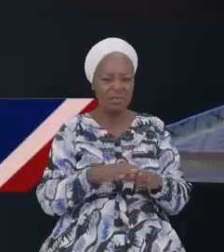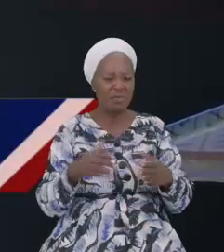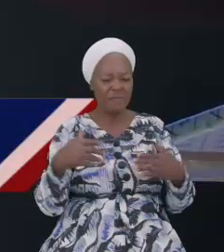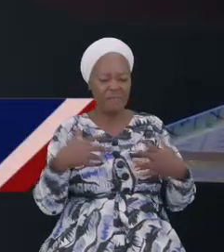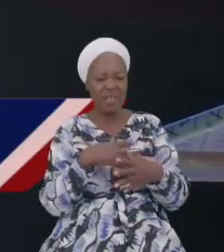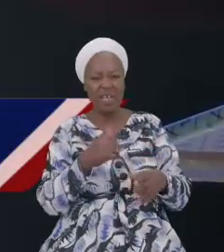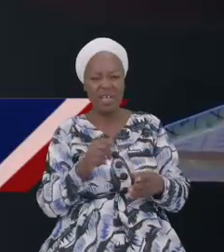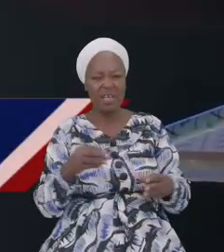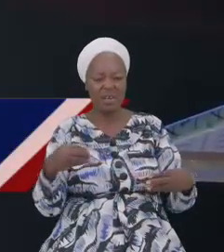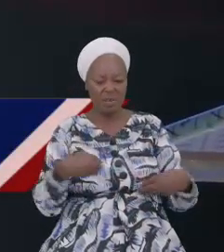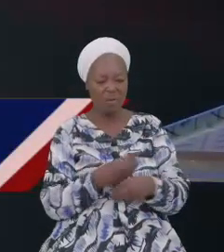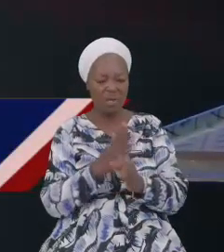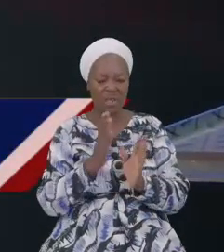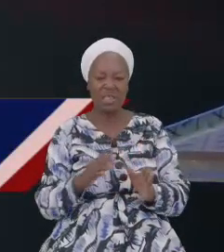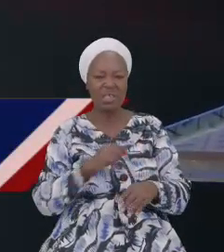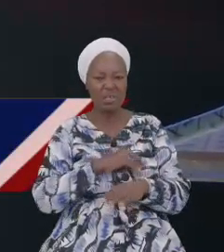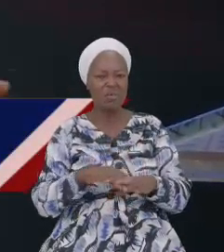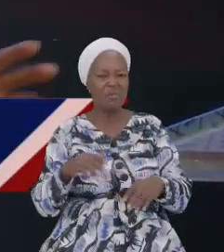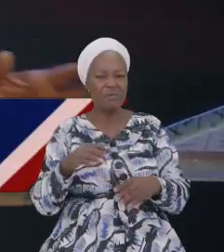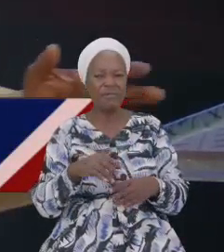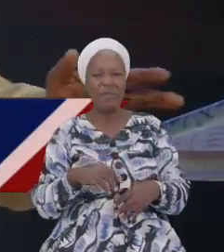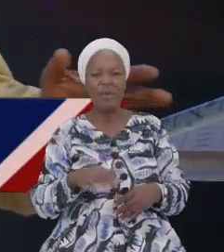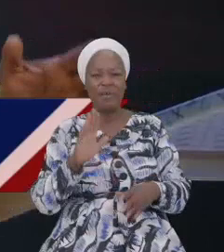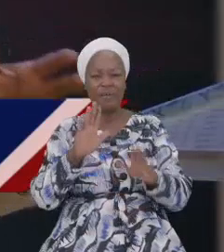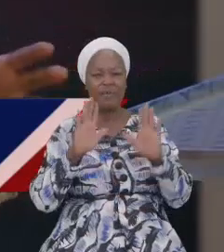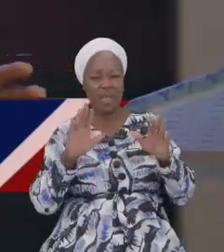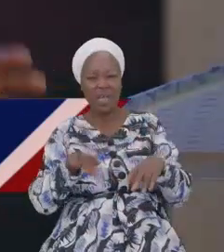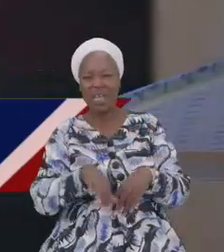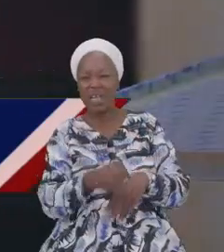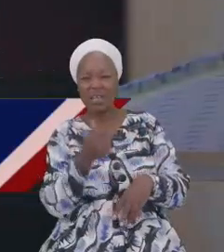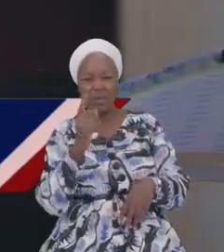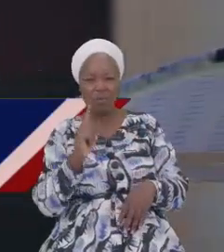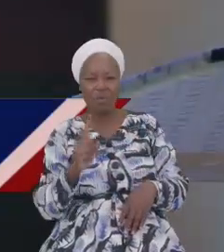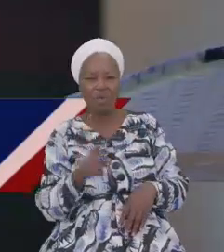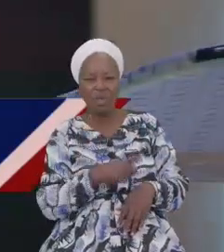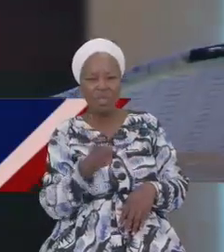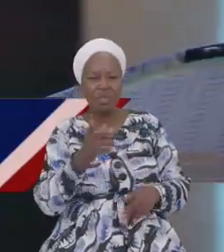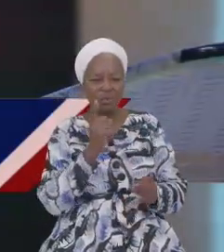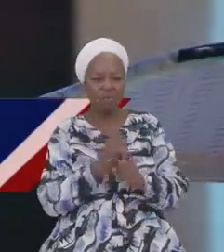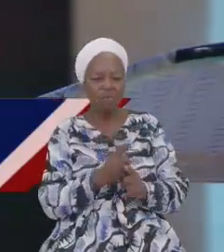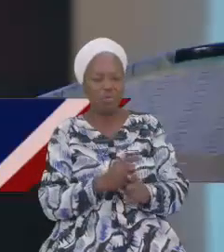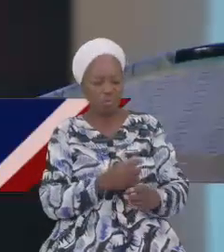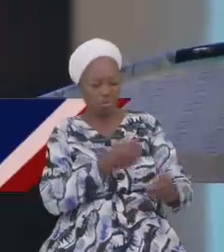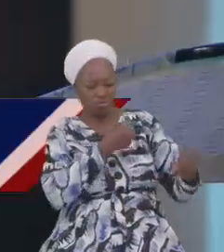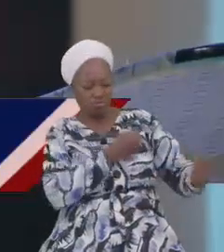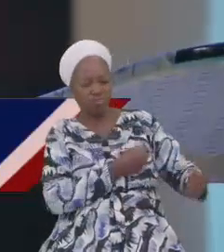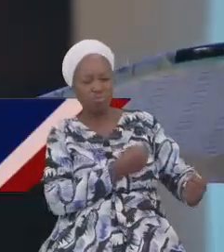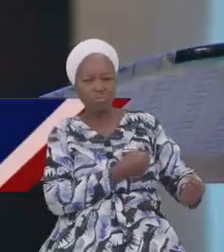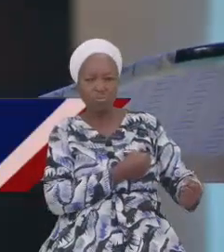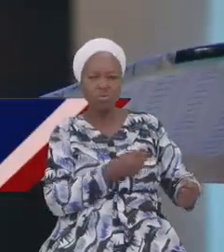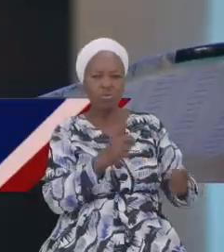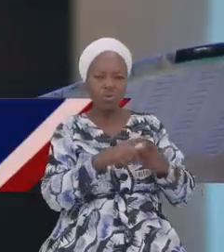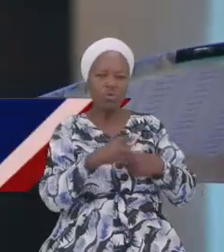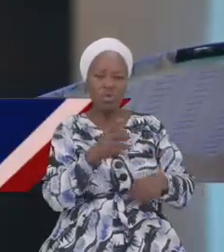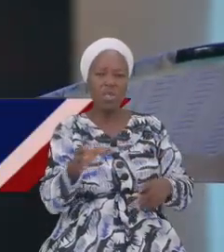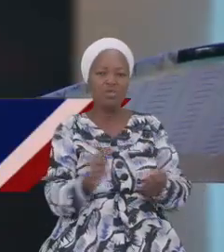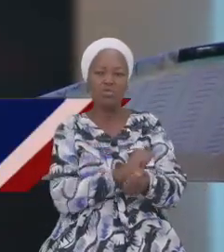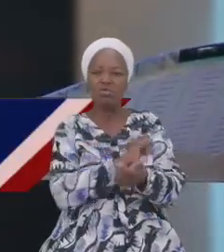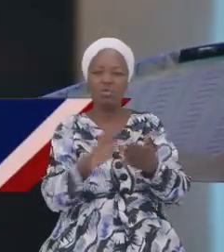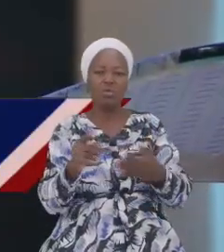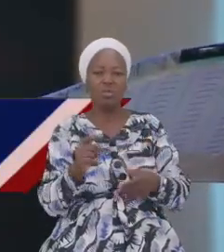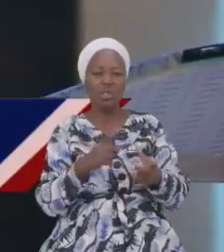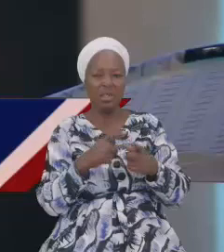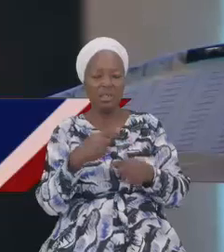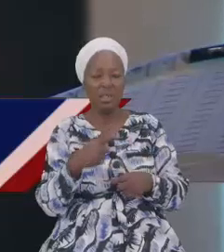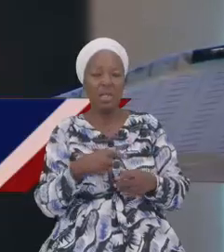pioneer, anyone. They are just bold to their destruction. It says,